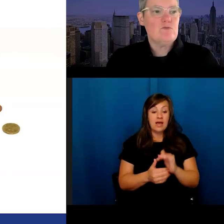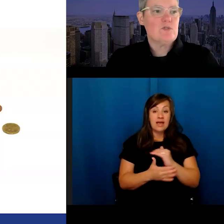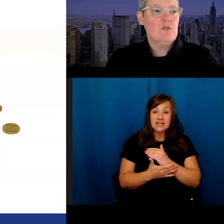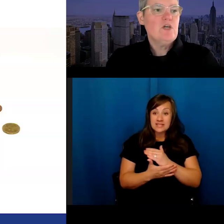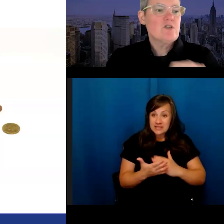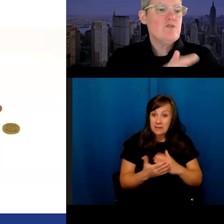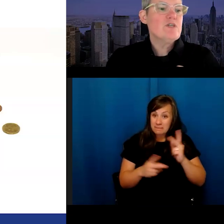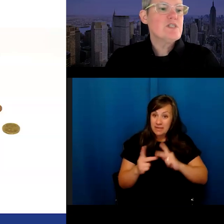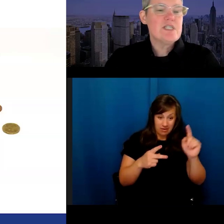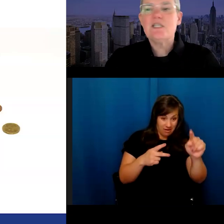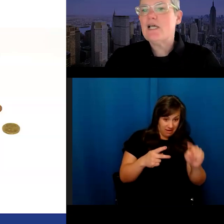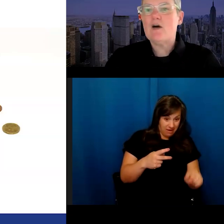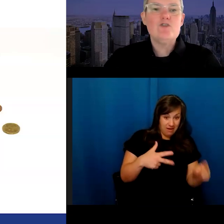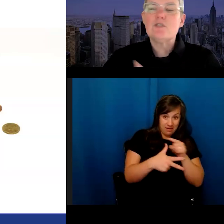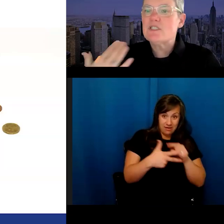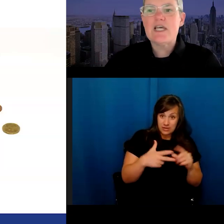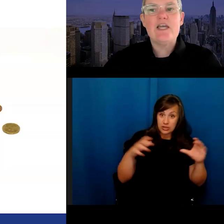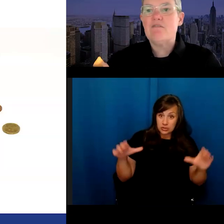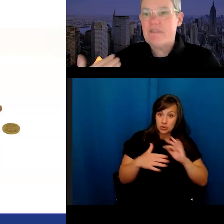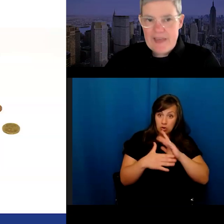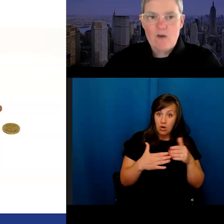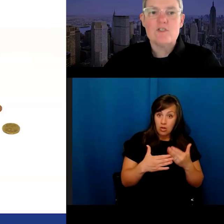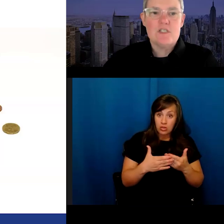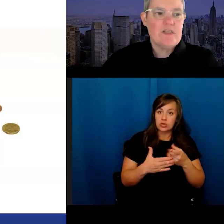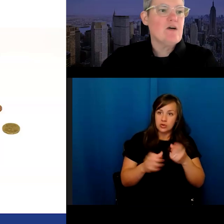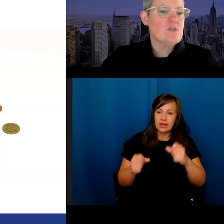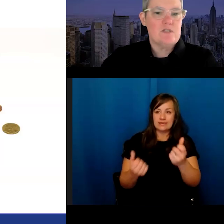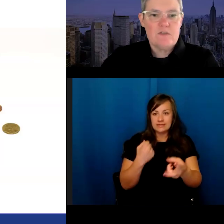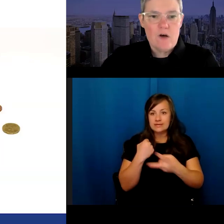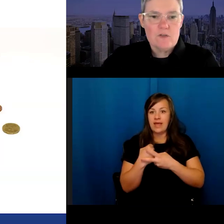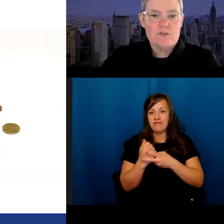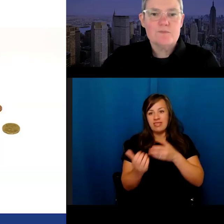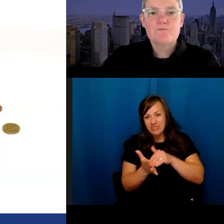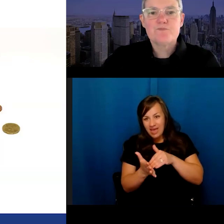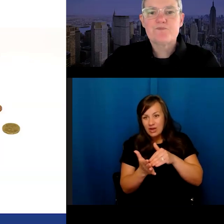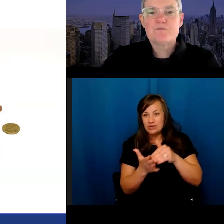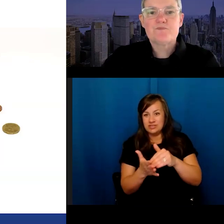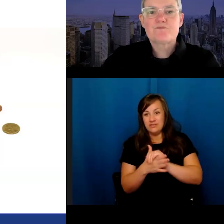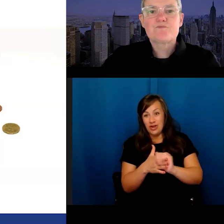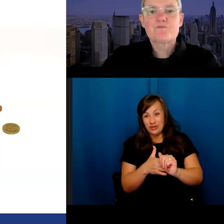of those. So you can see how you can save thousands and thousands of dollars.